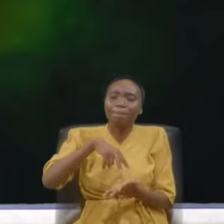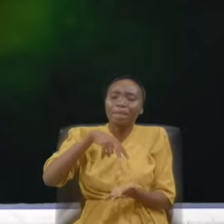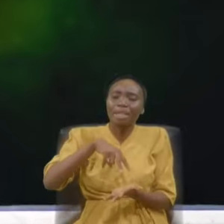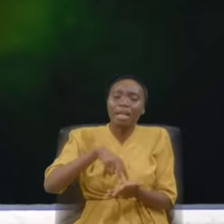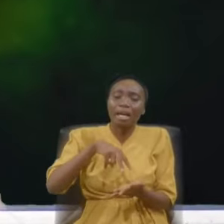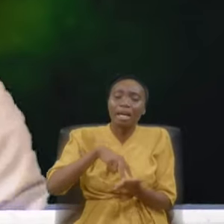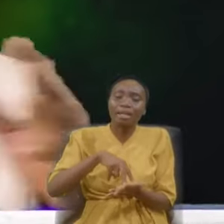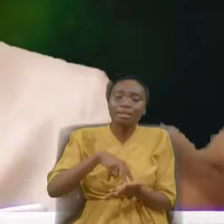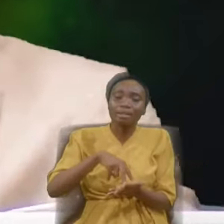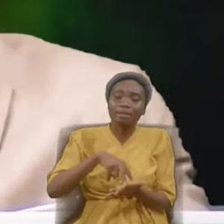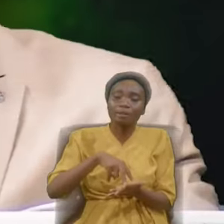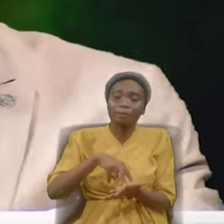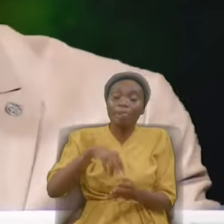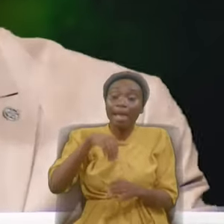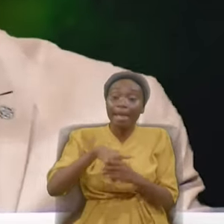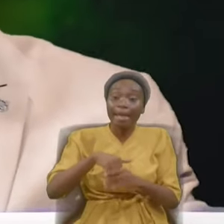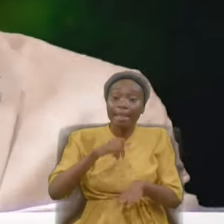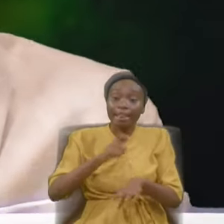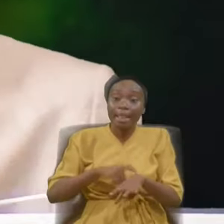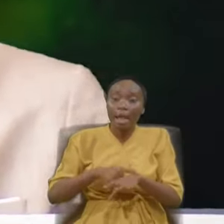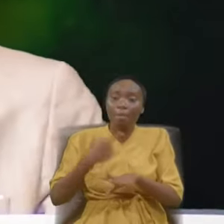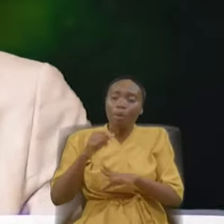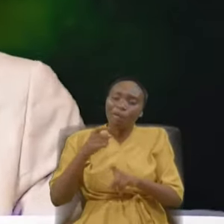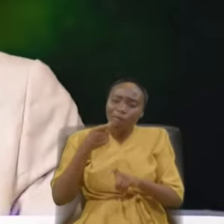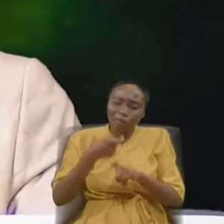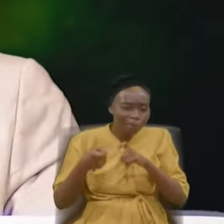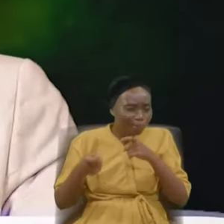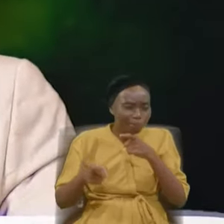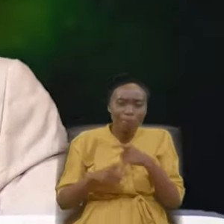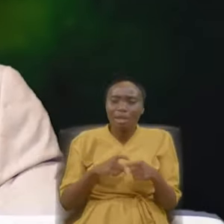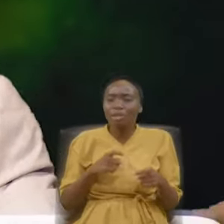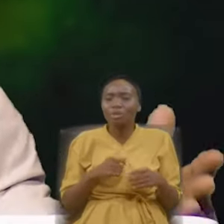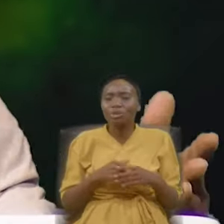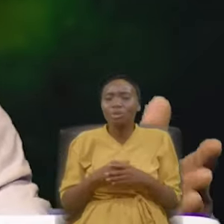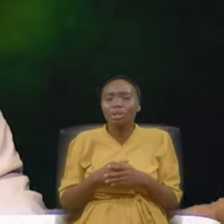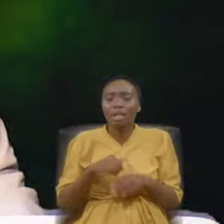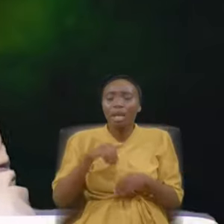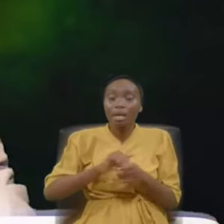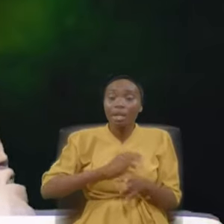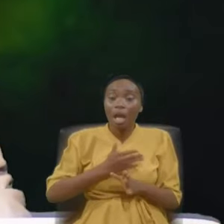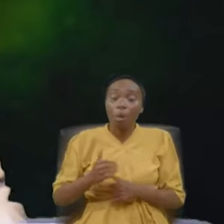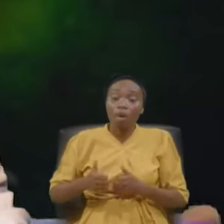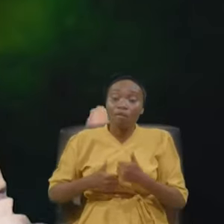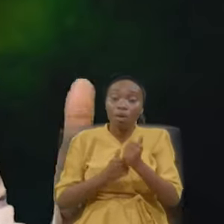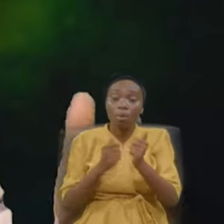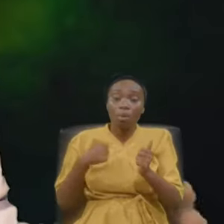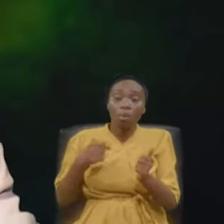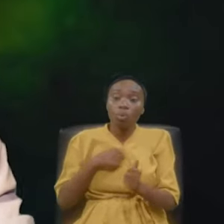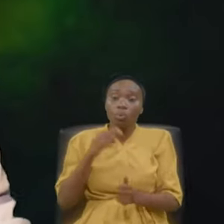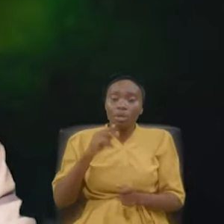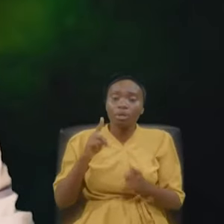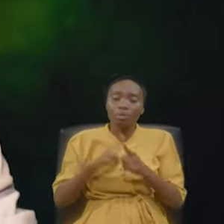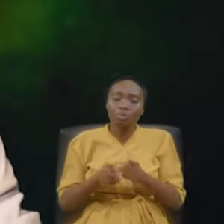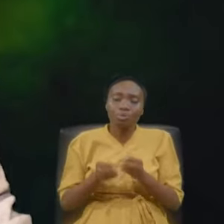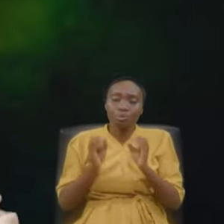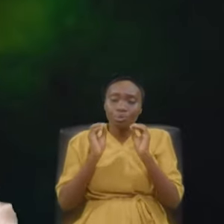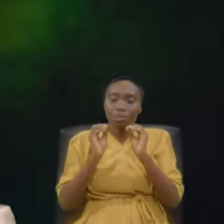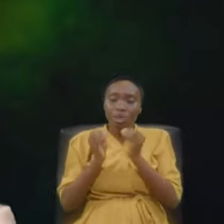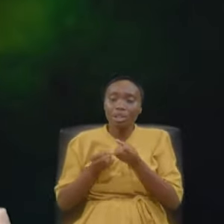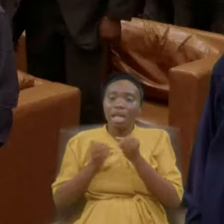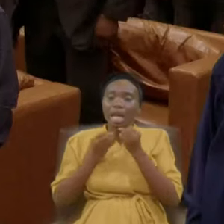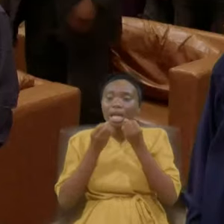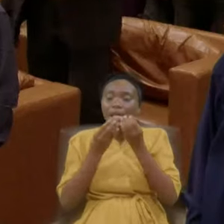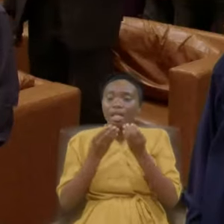stand in time of persecution. In our follow-up, we need to instruct the